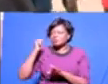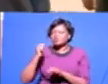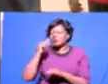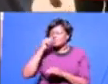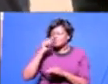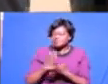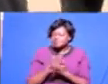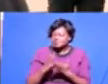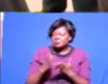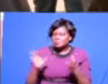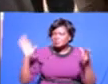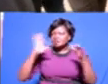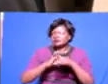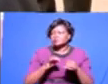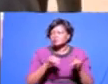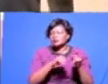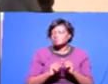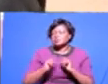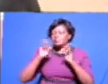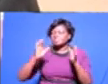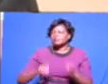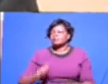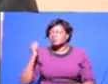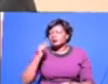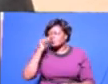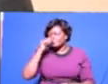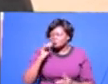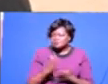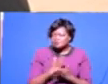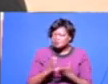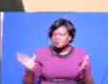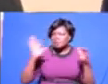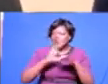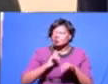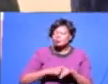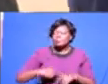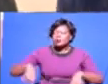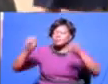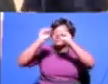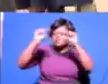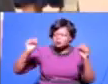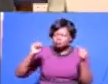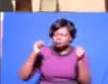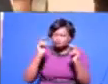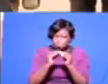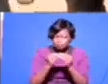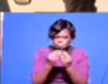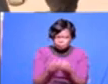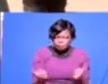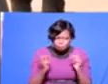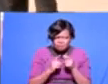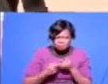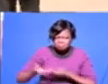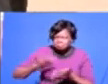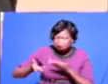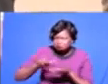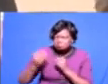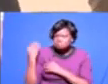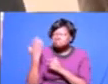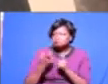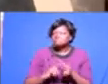as a director of the Kenya Private Sector Alliance during presidential roundtables. I interacted with him especially one-on-one, one time